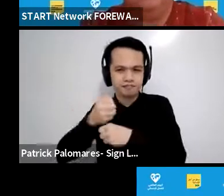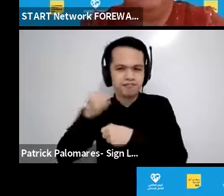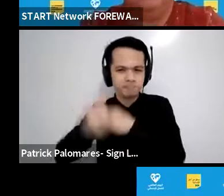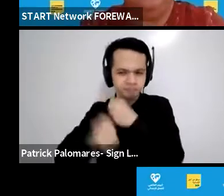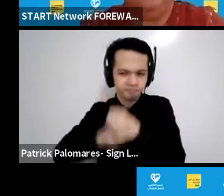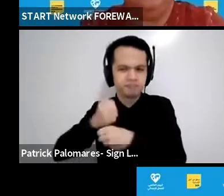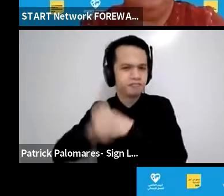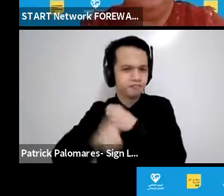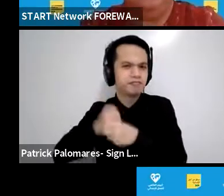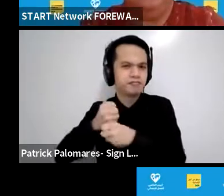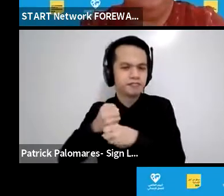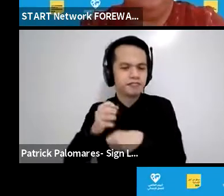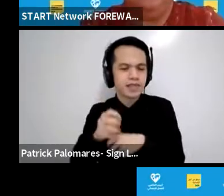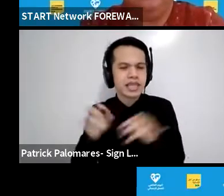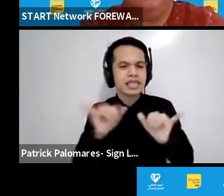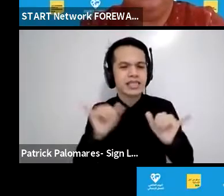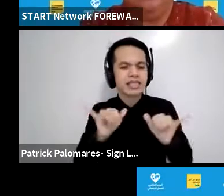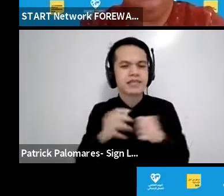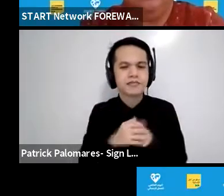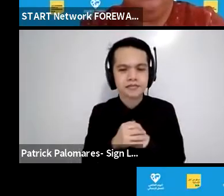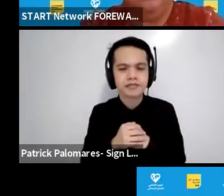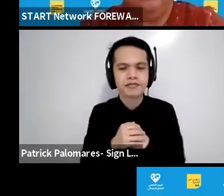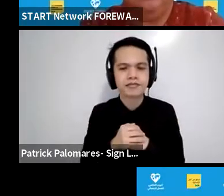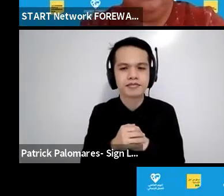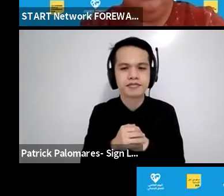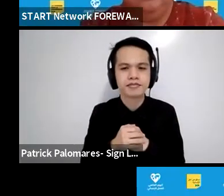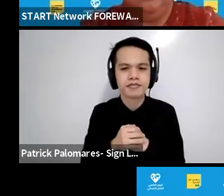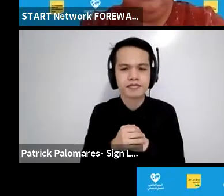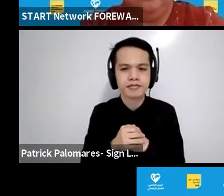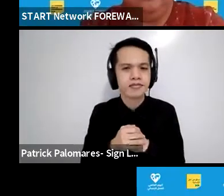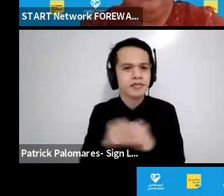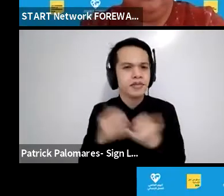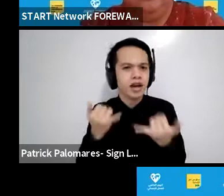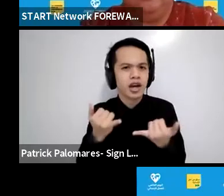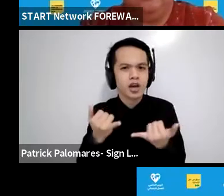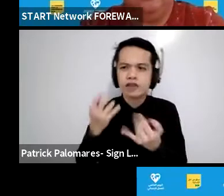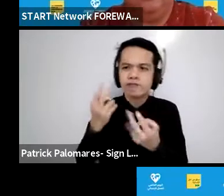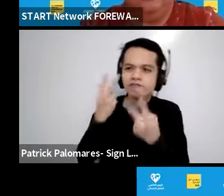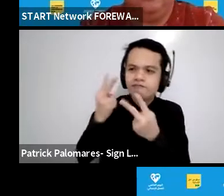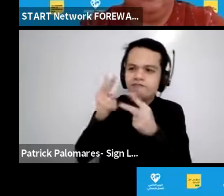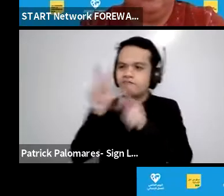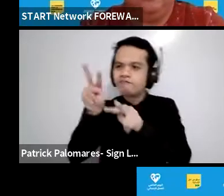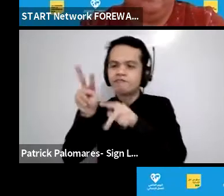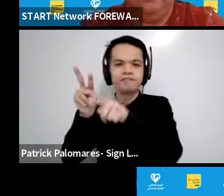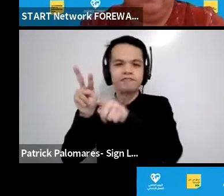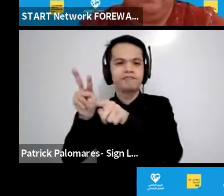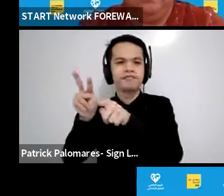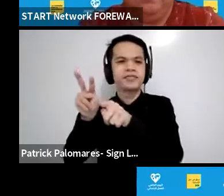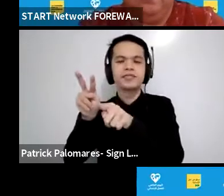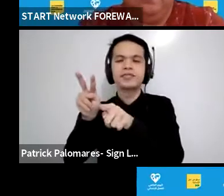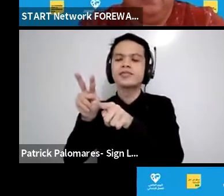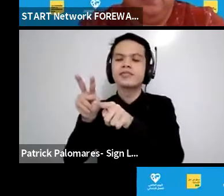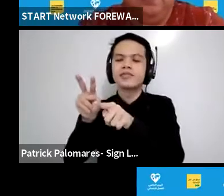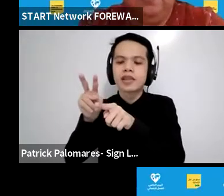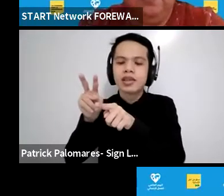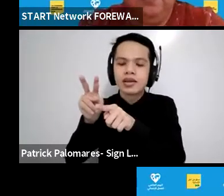time. Apart from that, we're also in the lookout, no, in terms